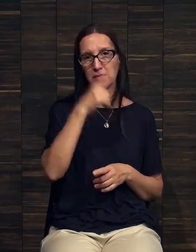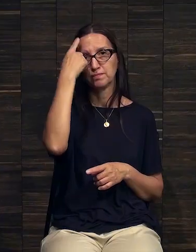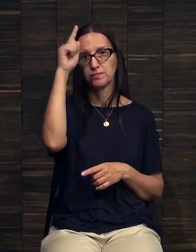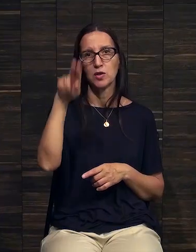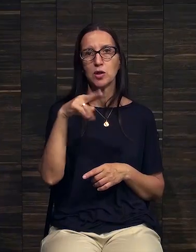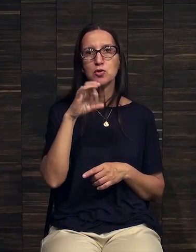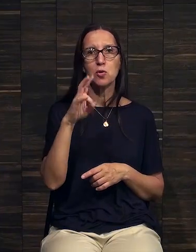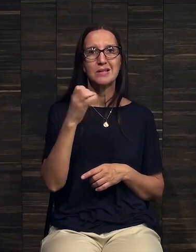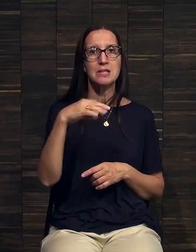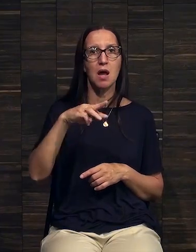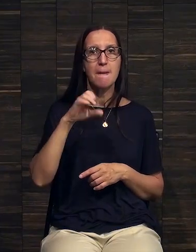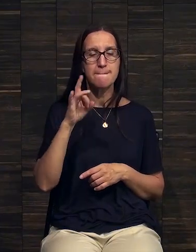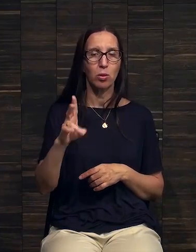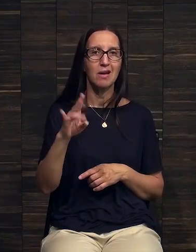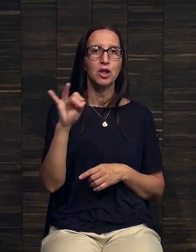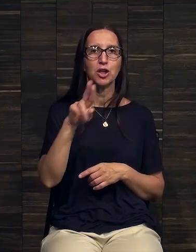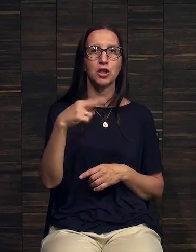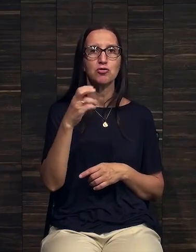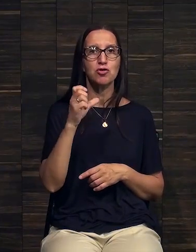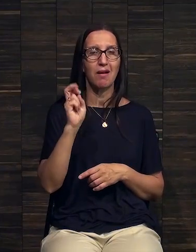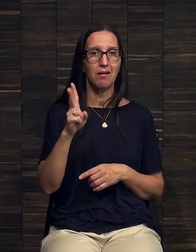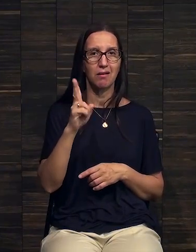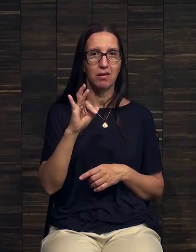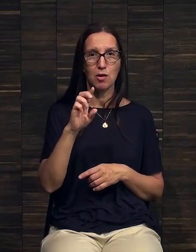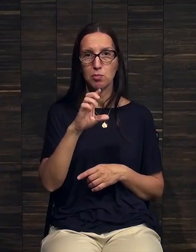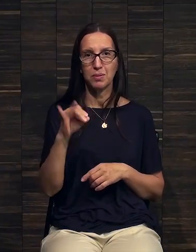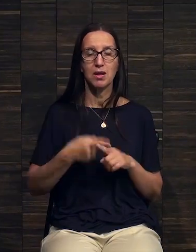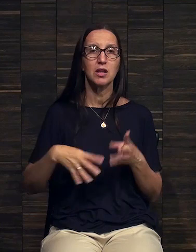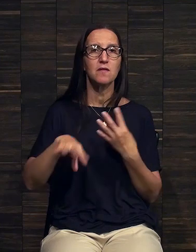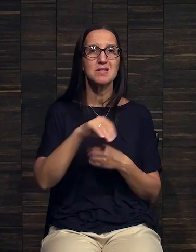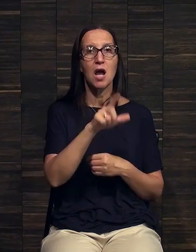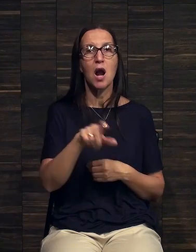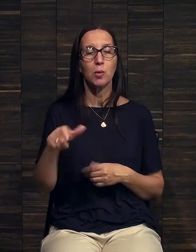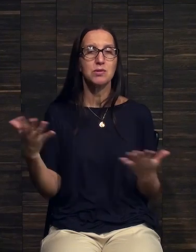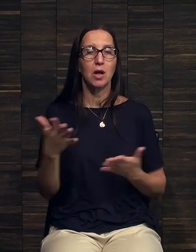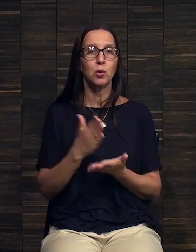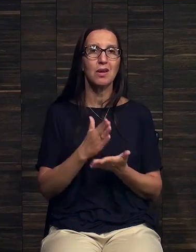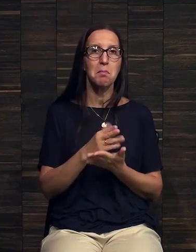Simon and Jack Kirby created Captain America, and all these people,